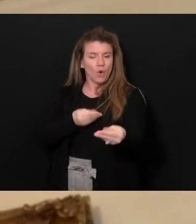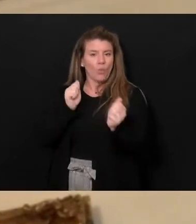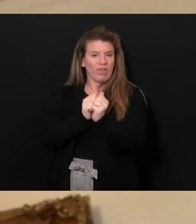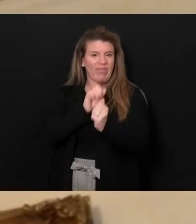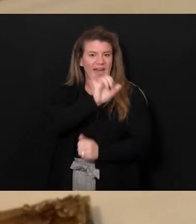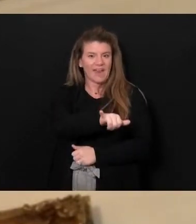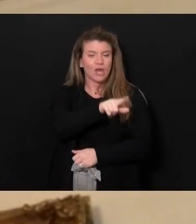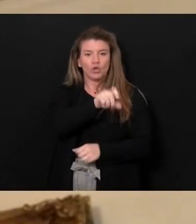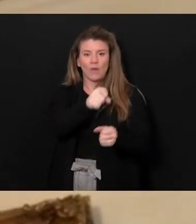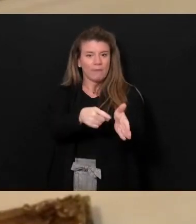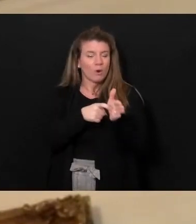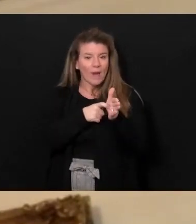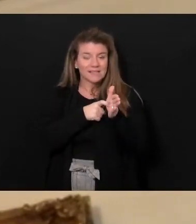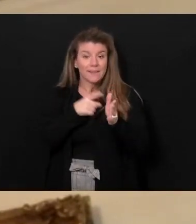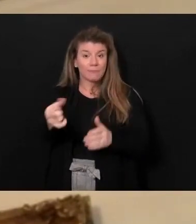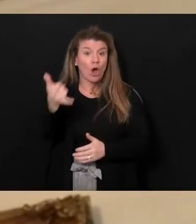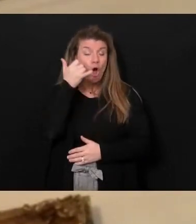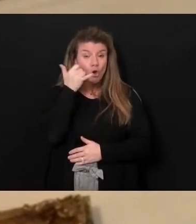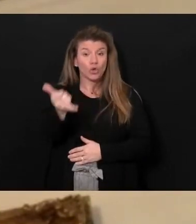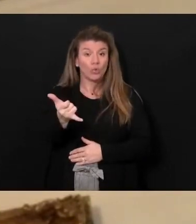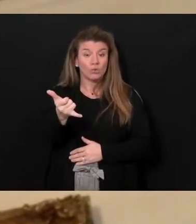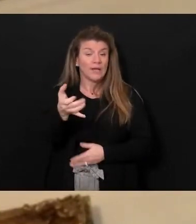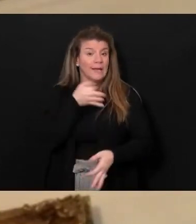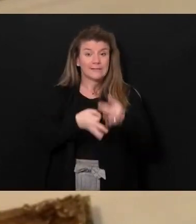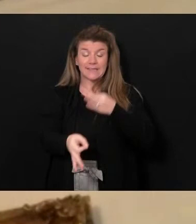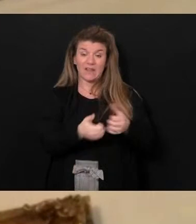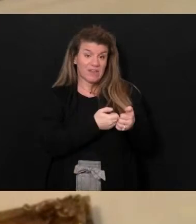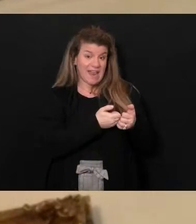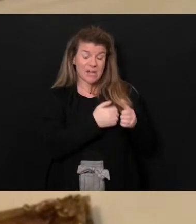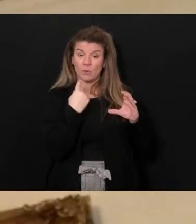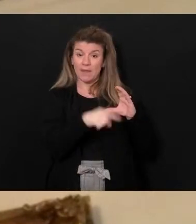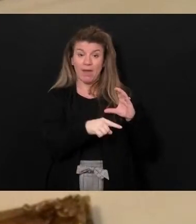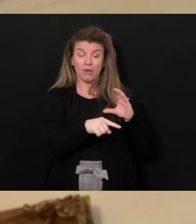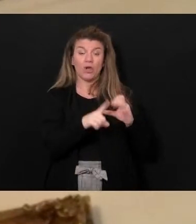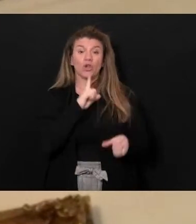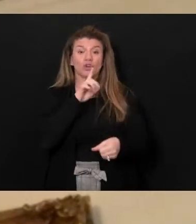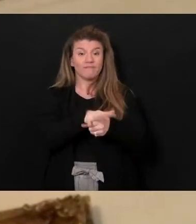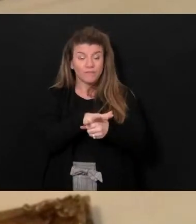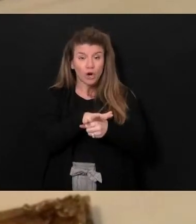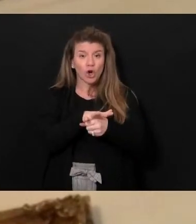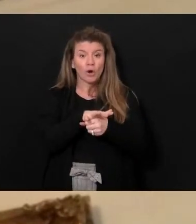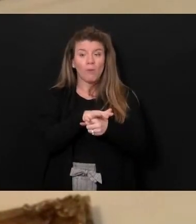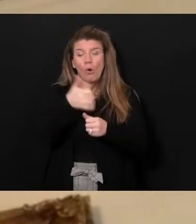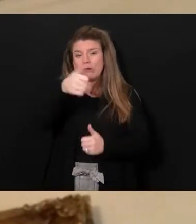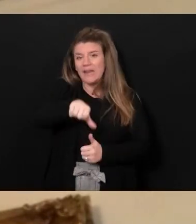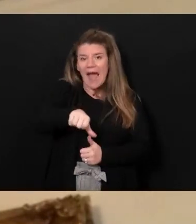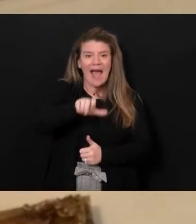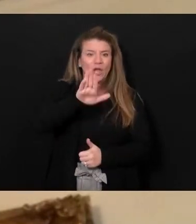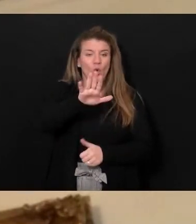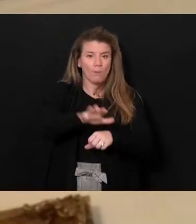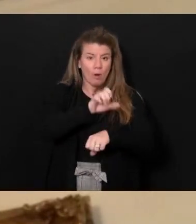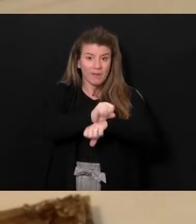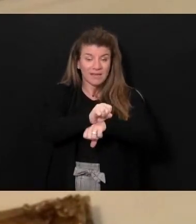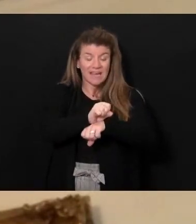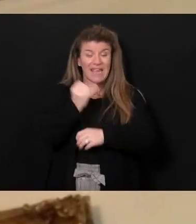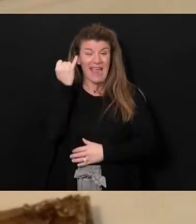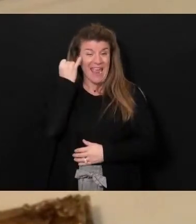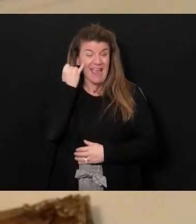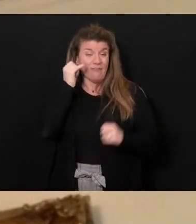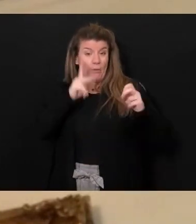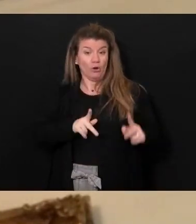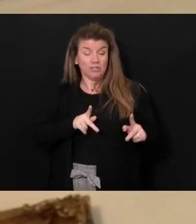can request a phone call rather than a text or an email to confirm or deny an appointment. And if an individual